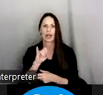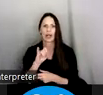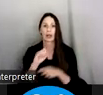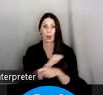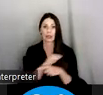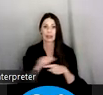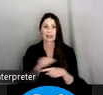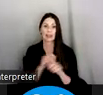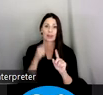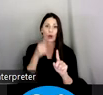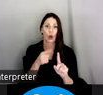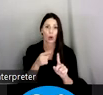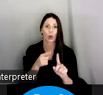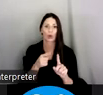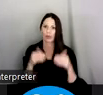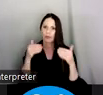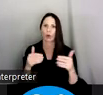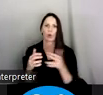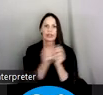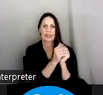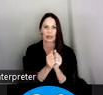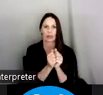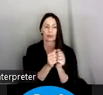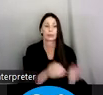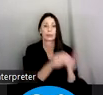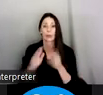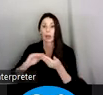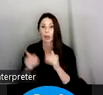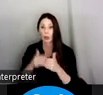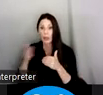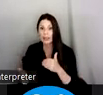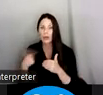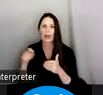On the community side, we need to be consistent in our